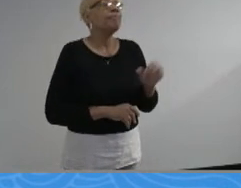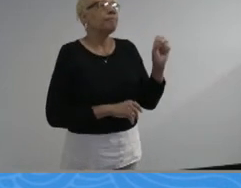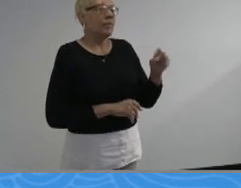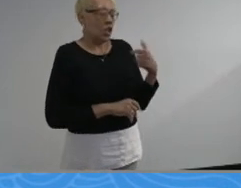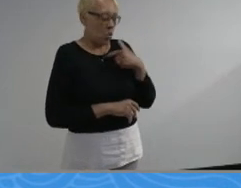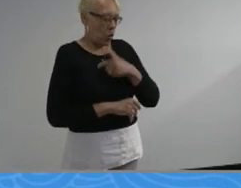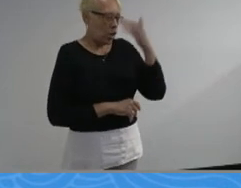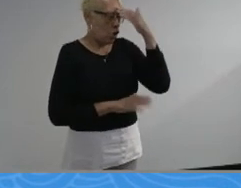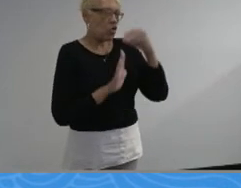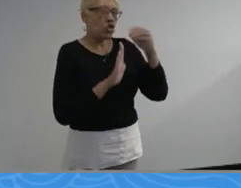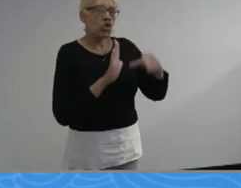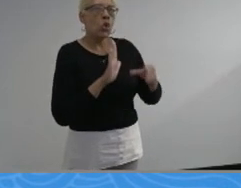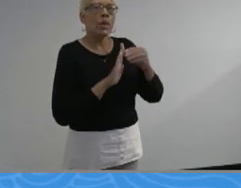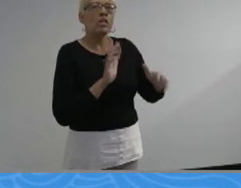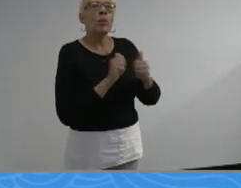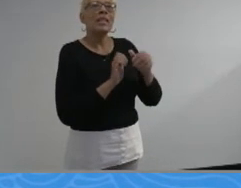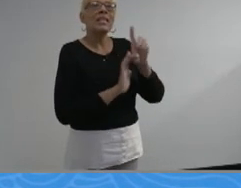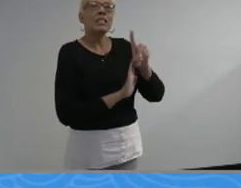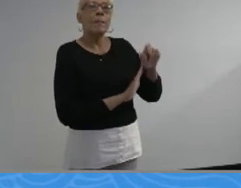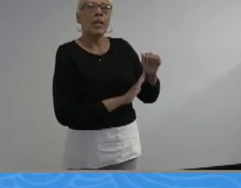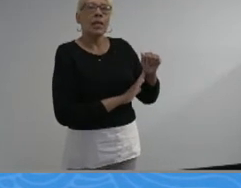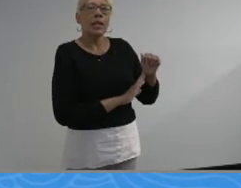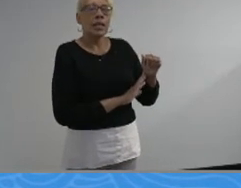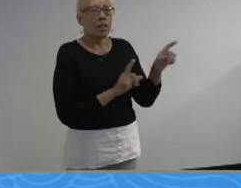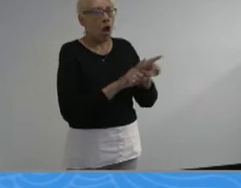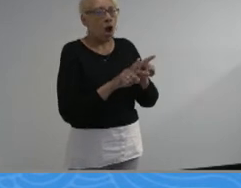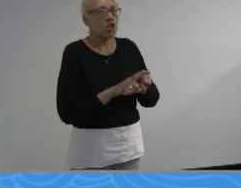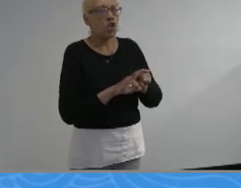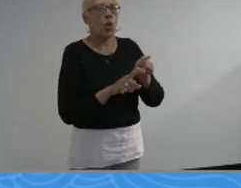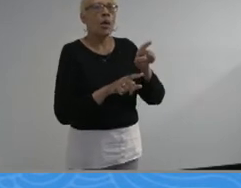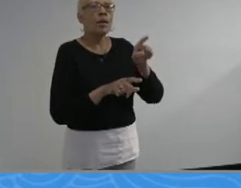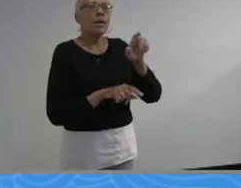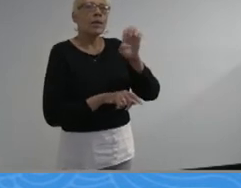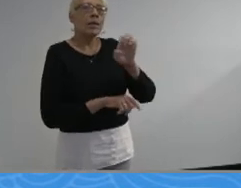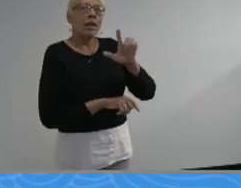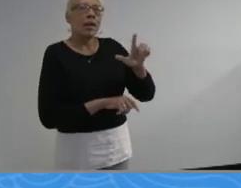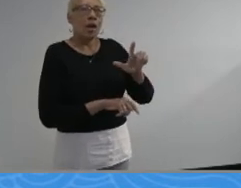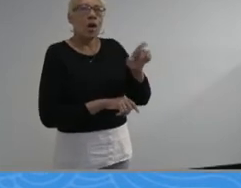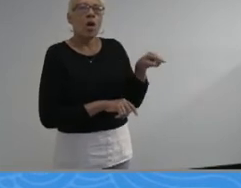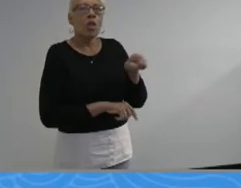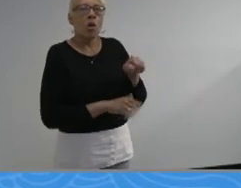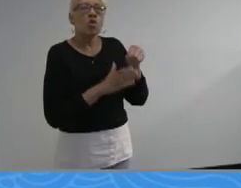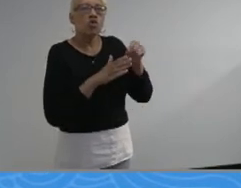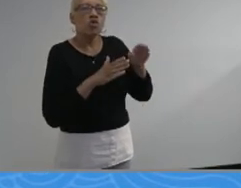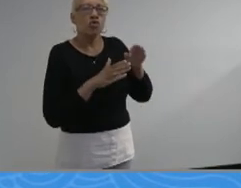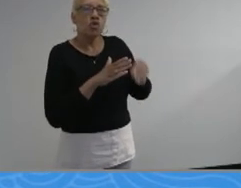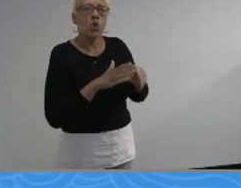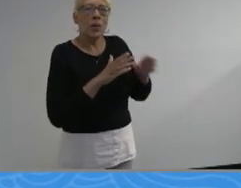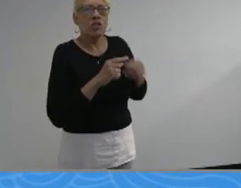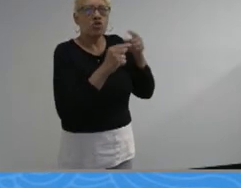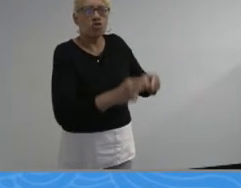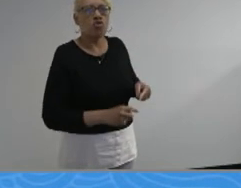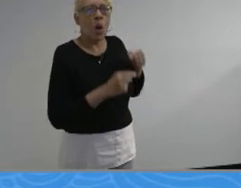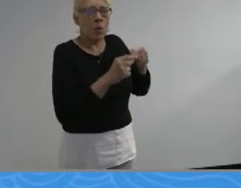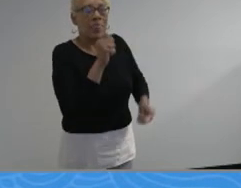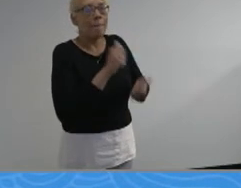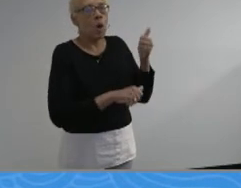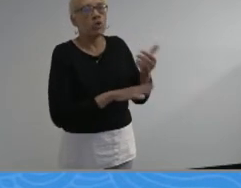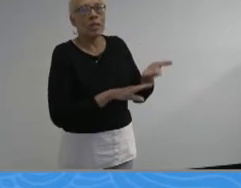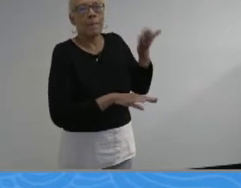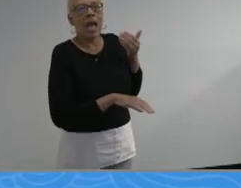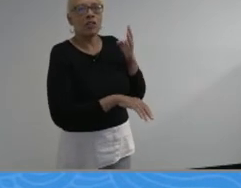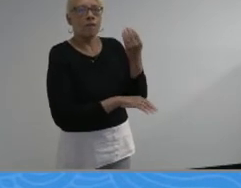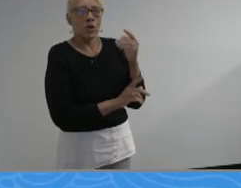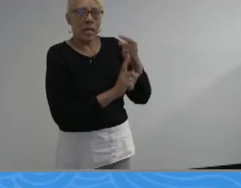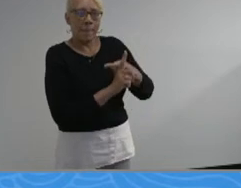students with disabilities have been some of the, along with language learners, have been some of the students who really struggled the most over the last 14 months. For a lot of our